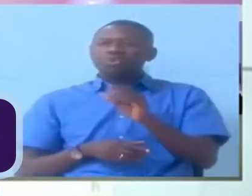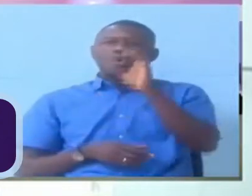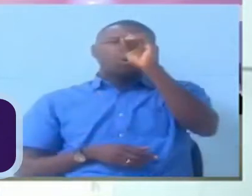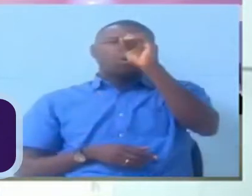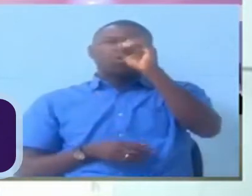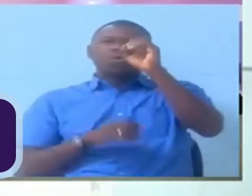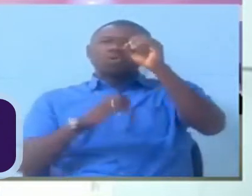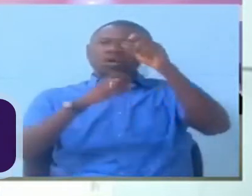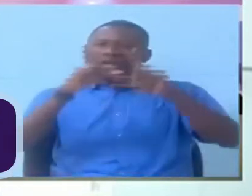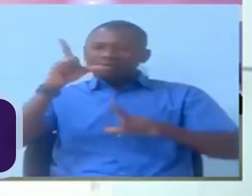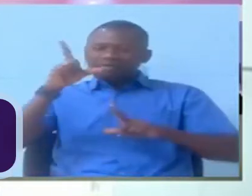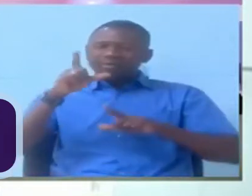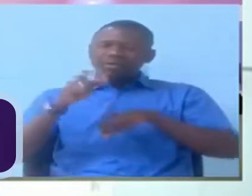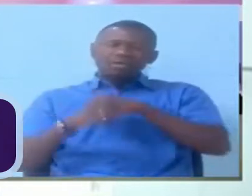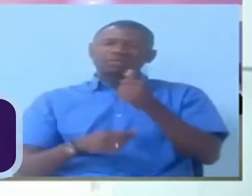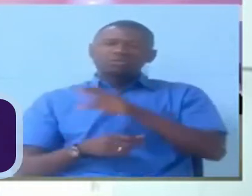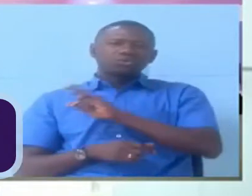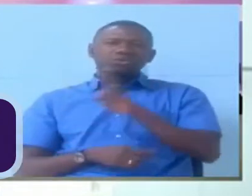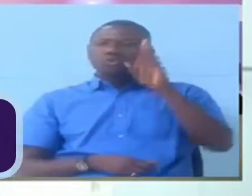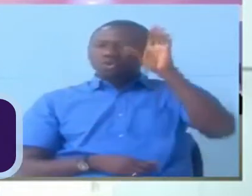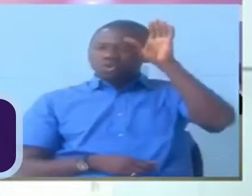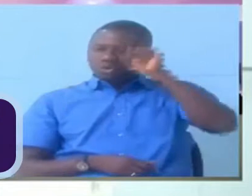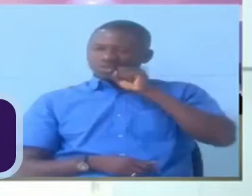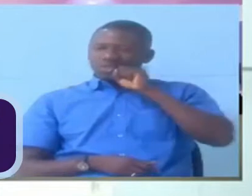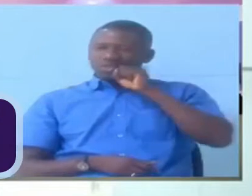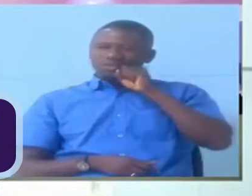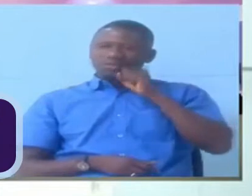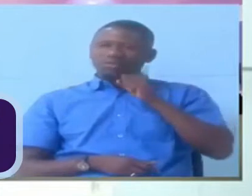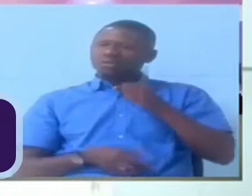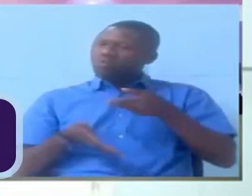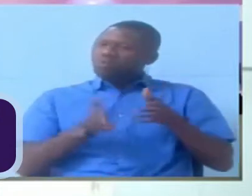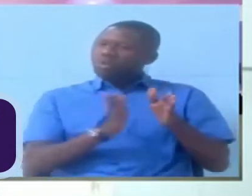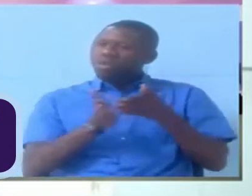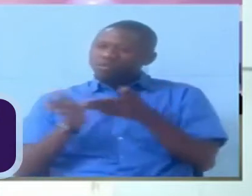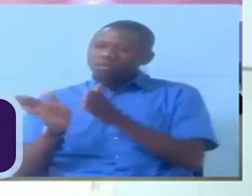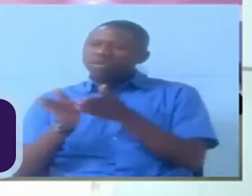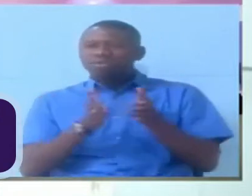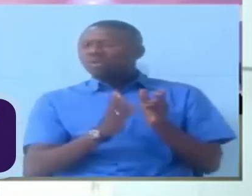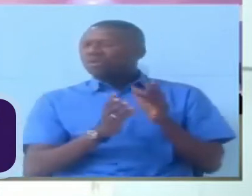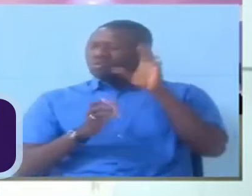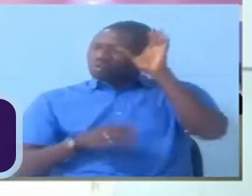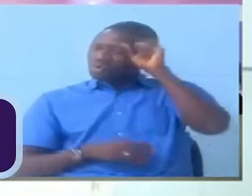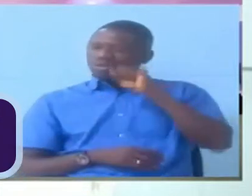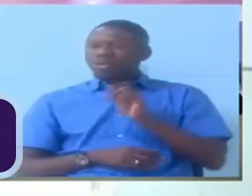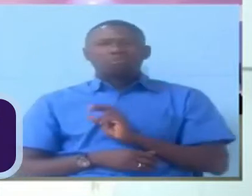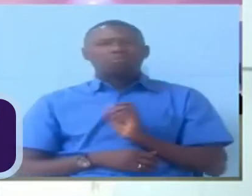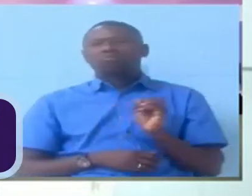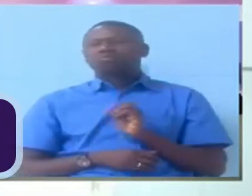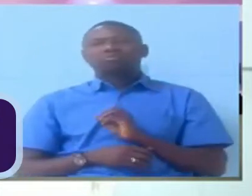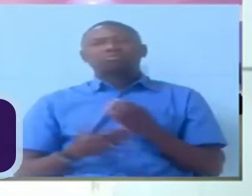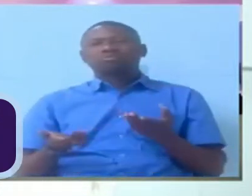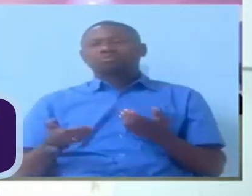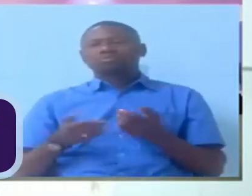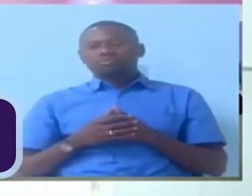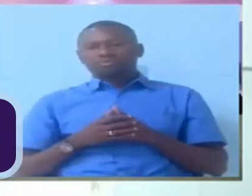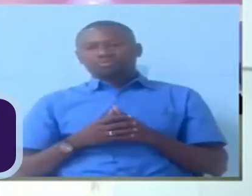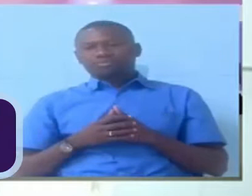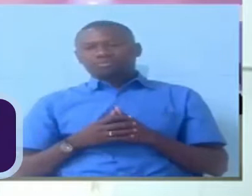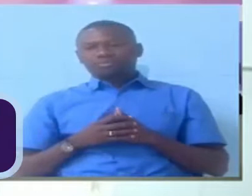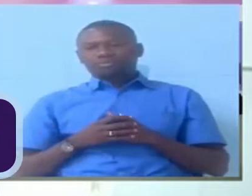kontoti. And I did government. Na mansakunda kunyalu fanan karang. These were the three areas that I